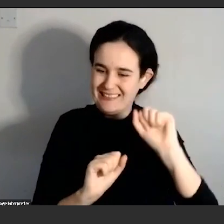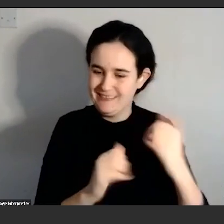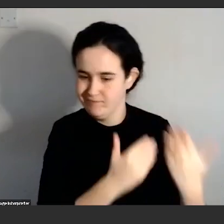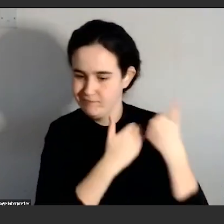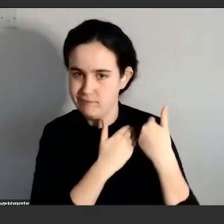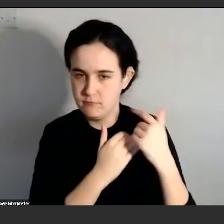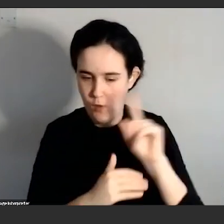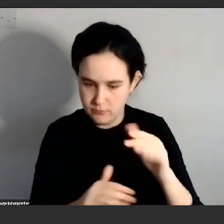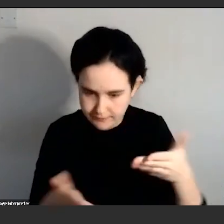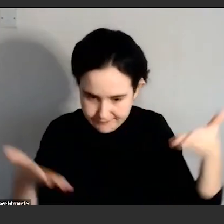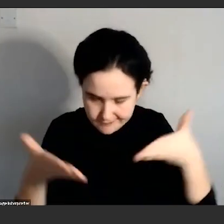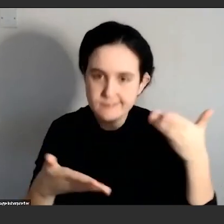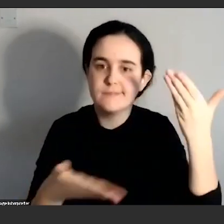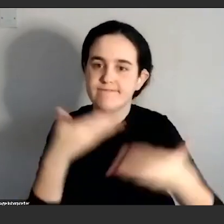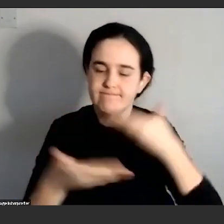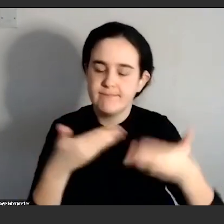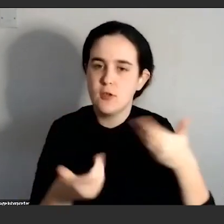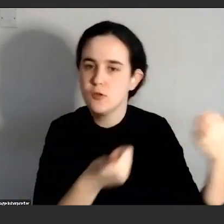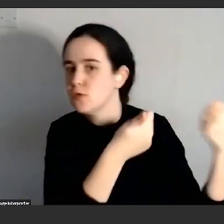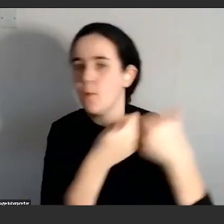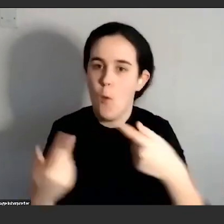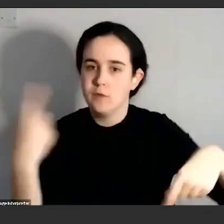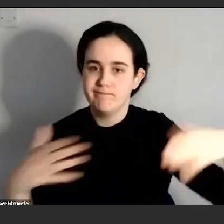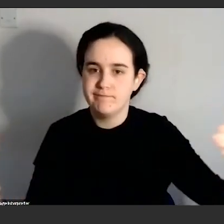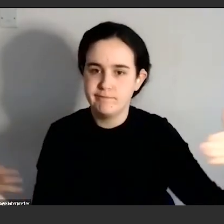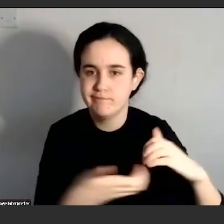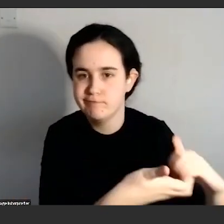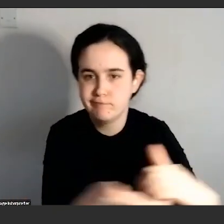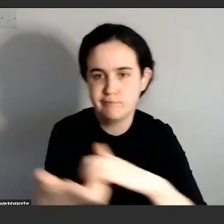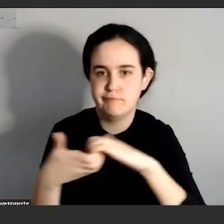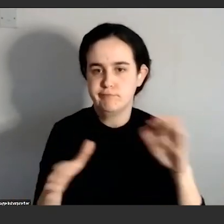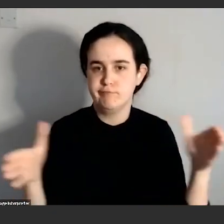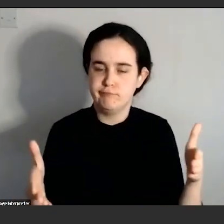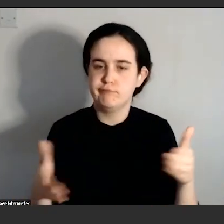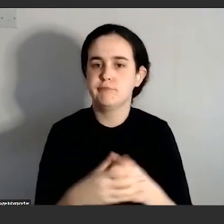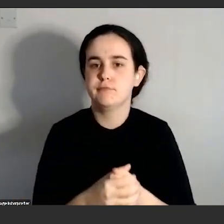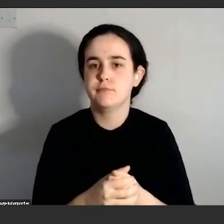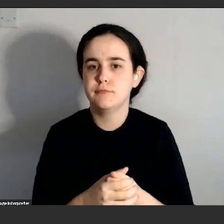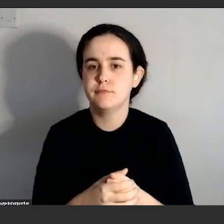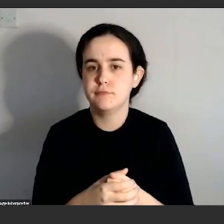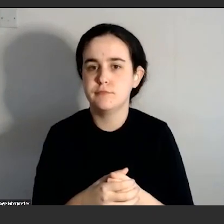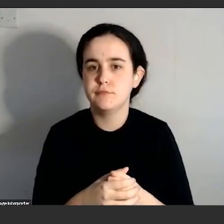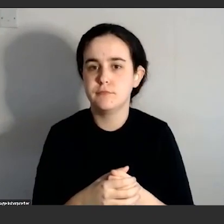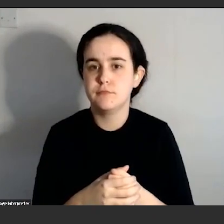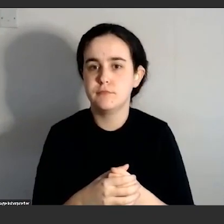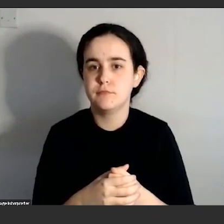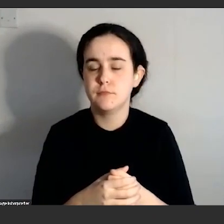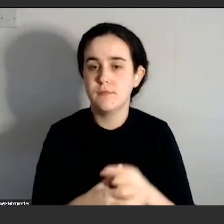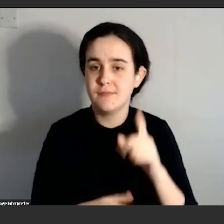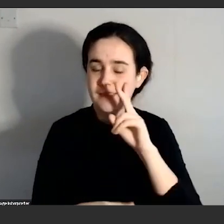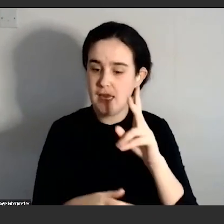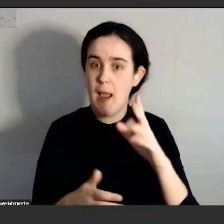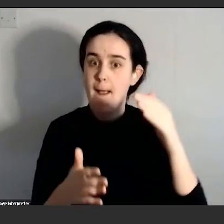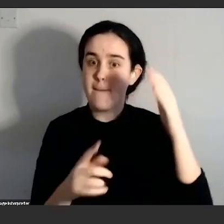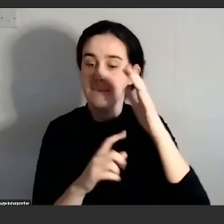2022, as we have it there. If we all play our parts passionately together, like we are actually